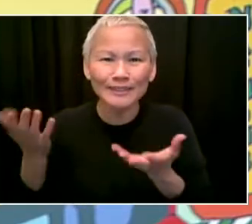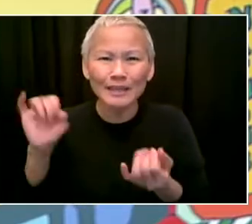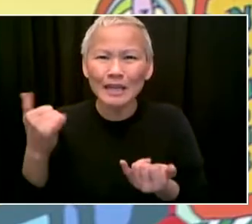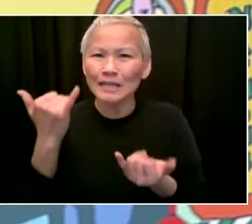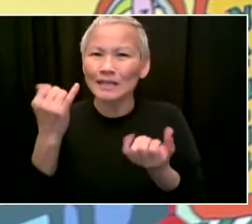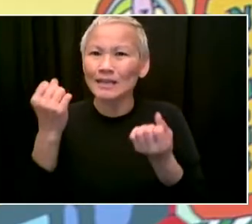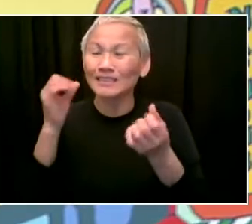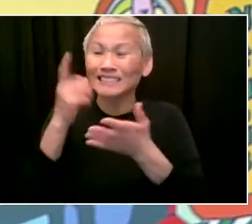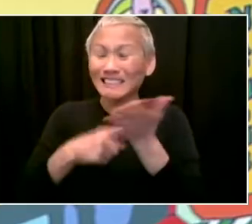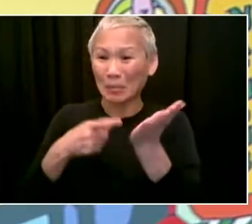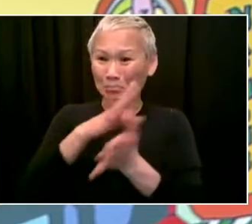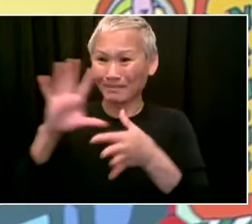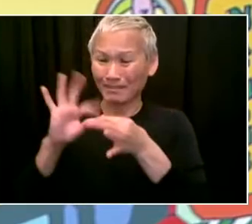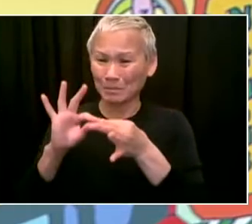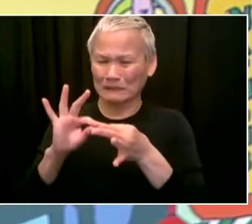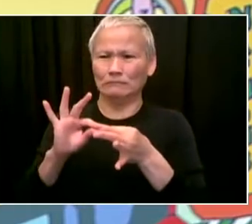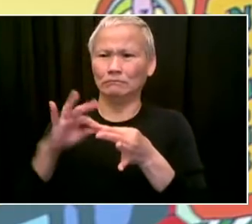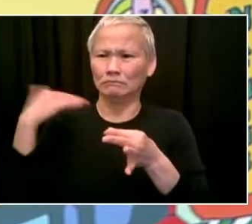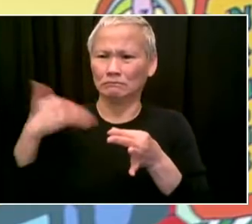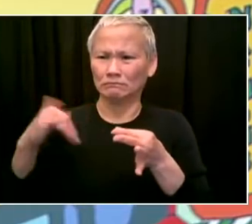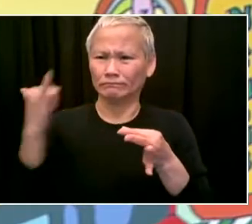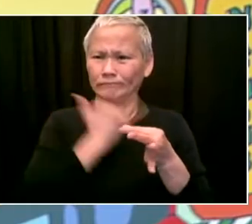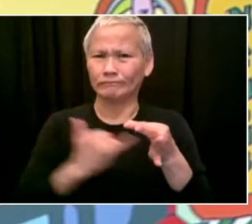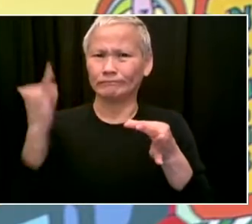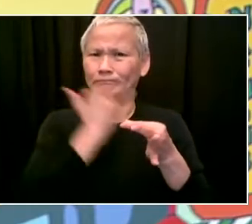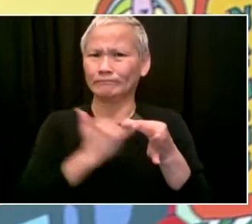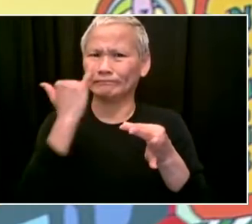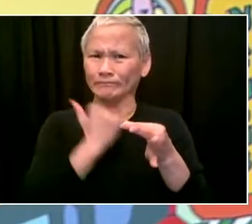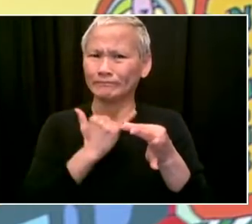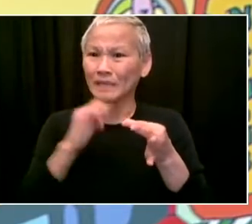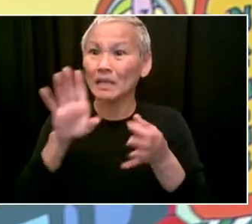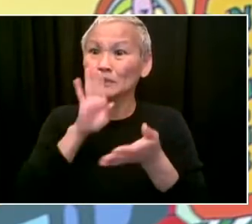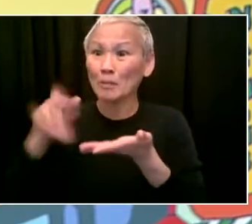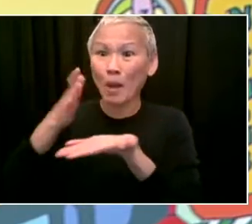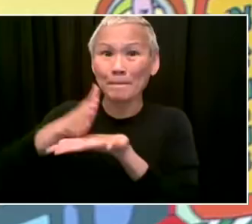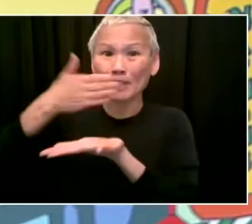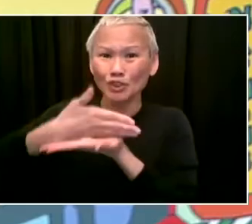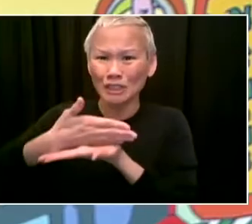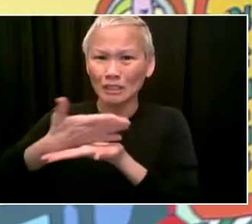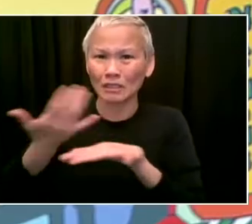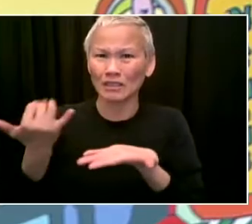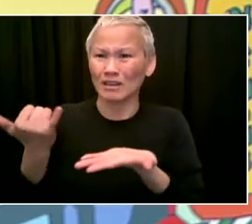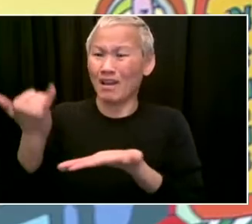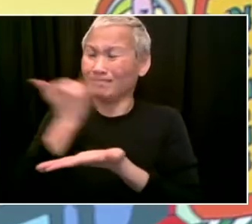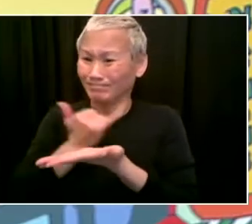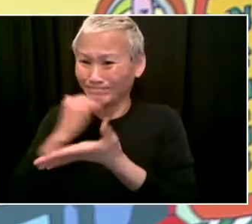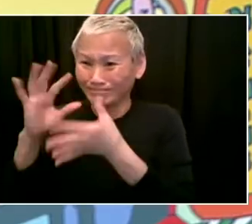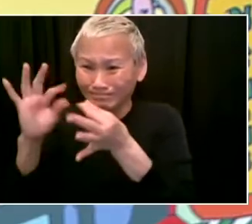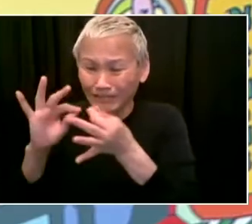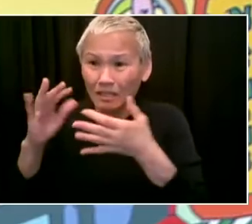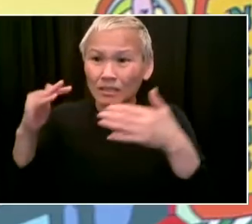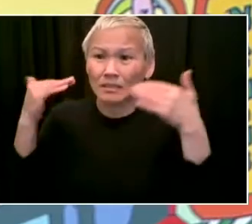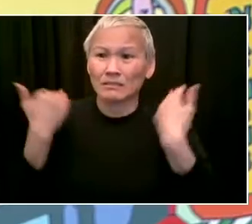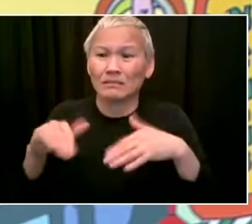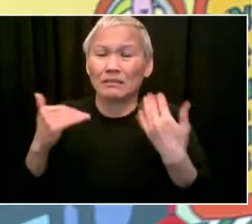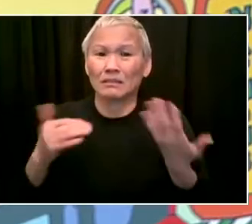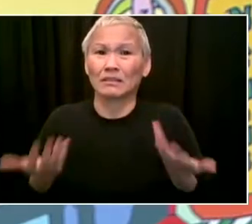about different approaches that have been used for years as if it's some bold new proposal. I mean, I just would like to weed all that